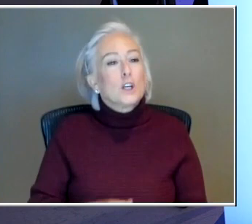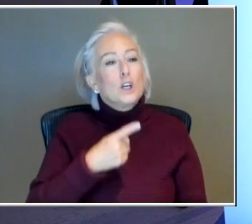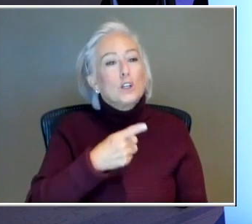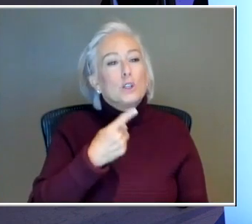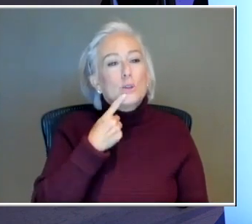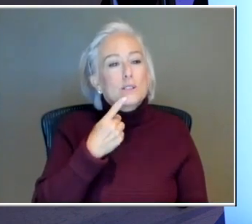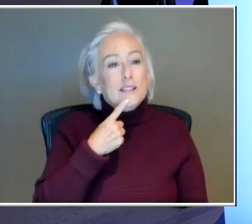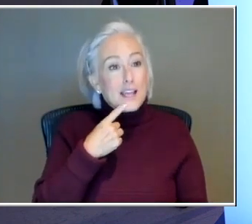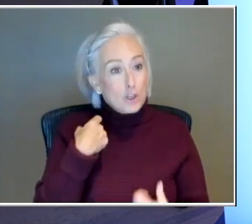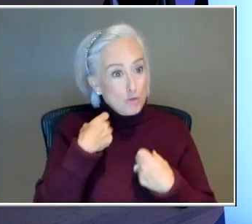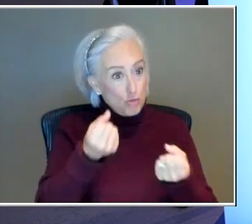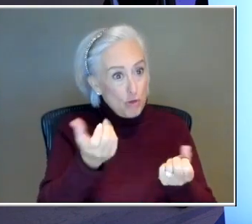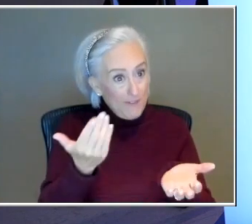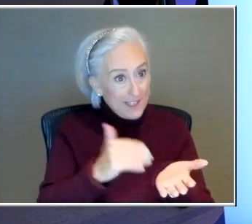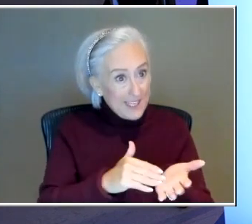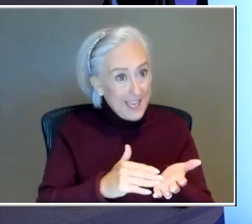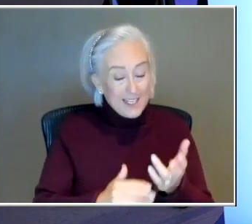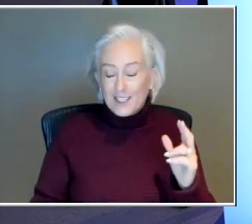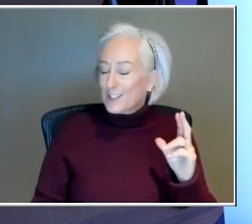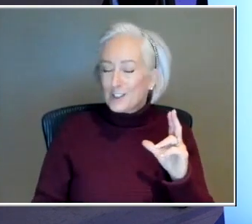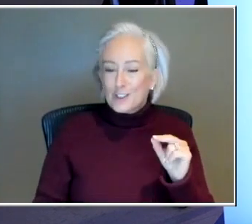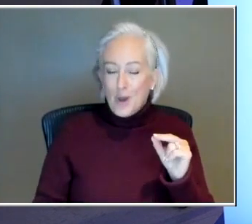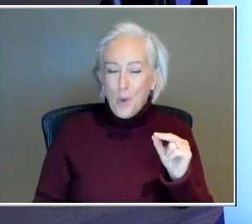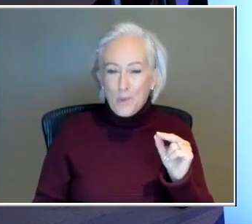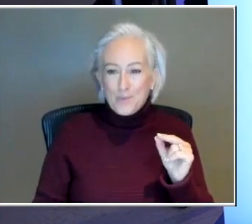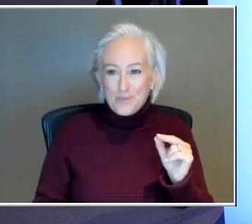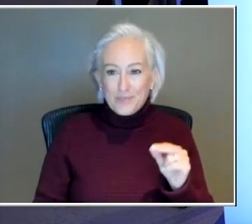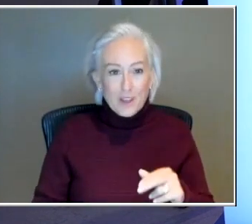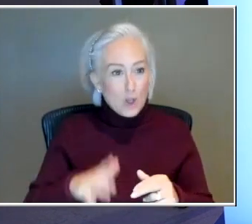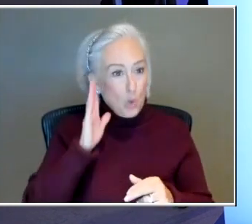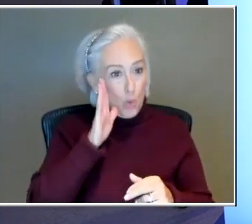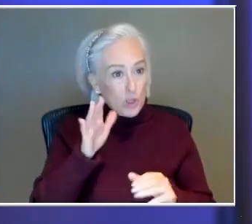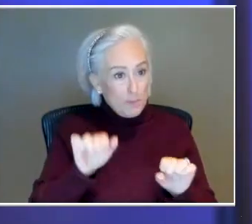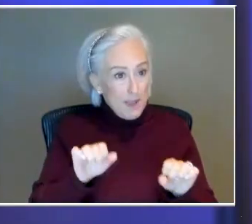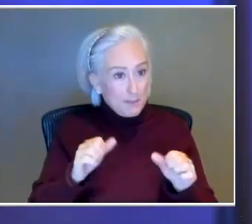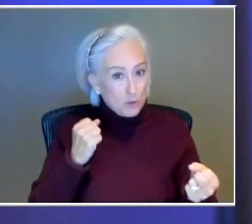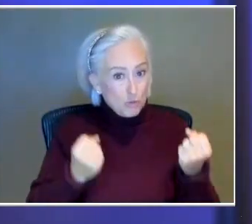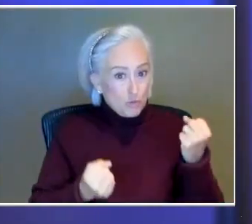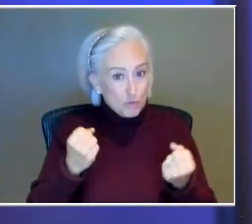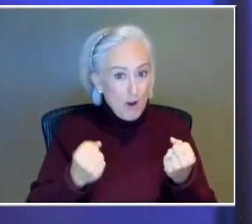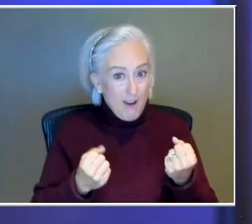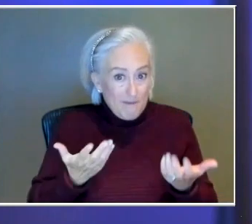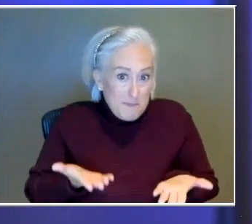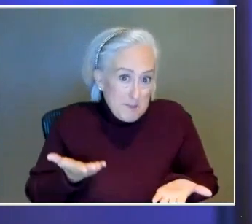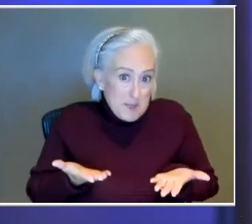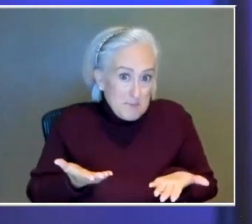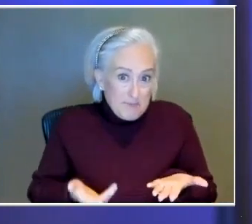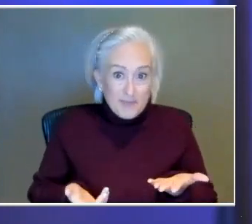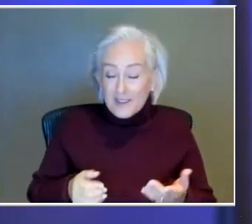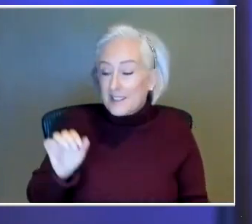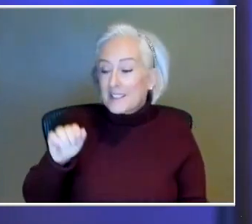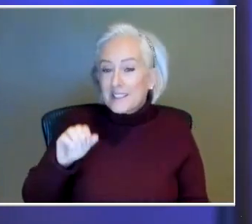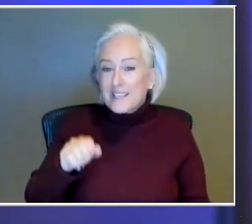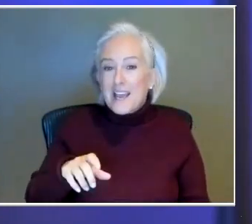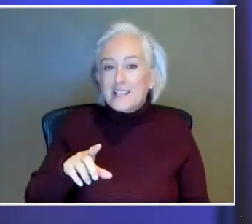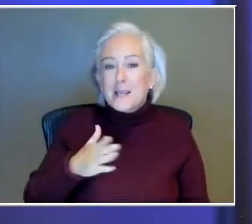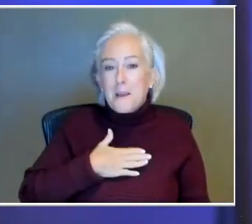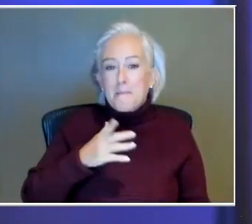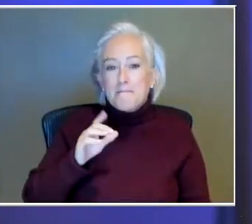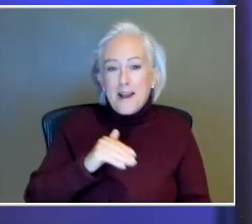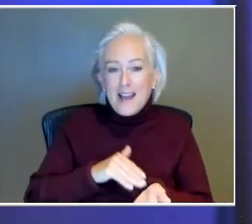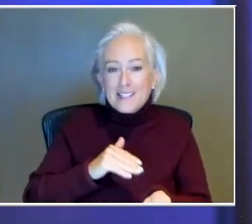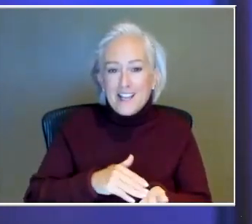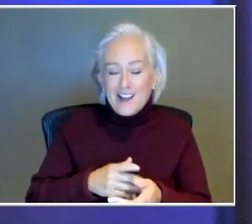Is that correct? No. You are not back to driving. Okay. Is that ever a possibility? Yes. That's, okay. Dr. Uasal they've teased me about it as